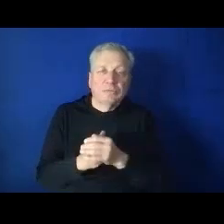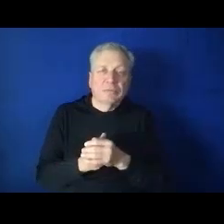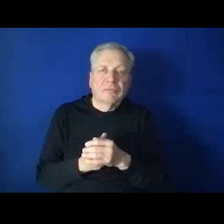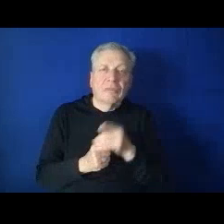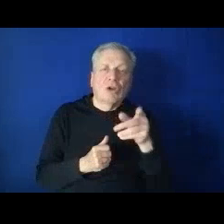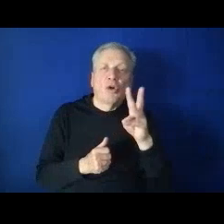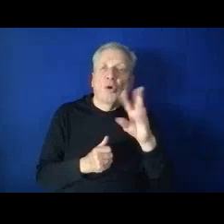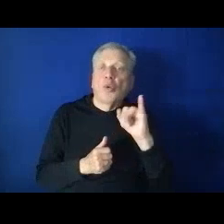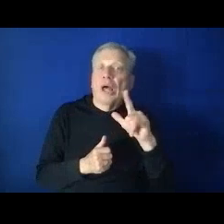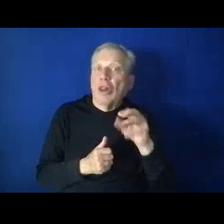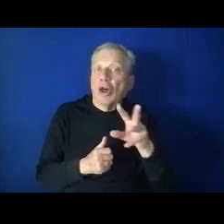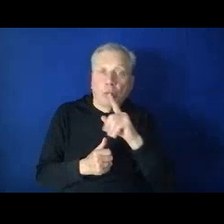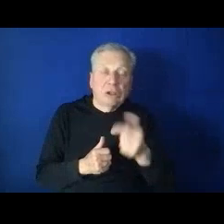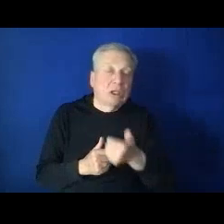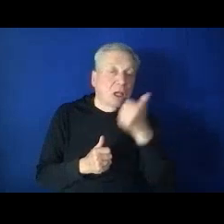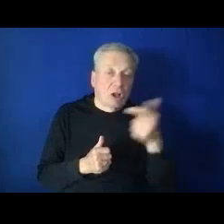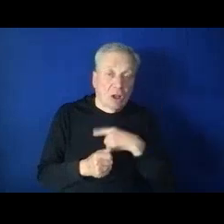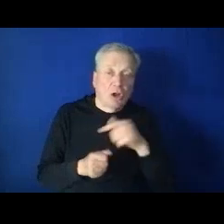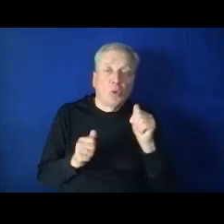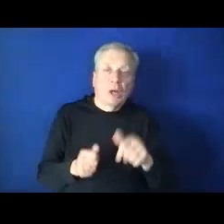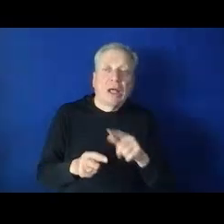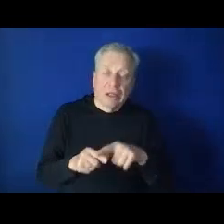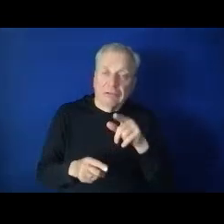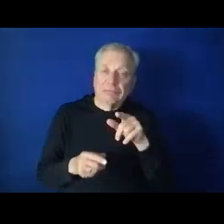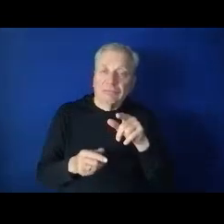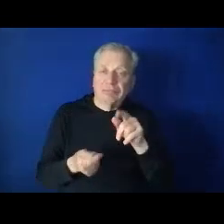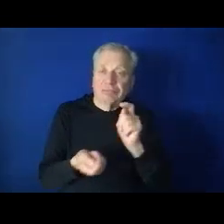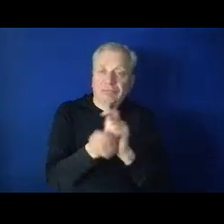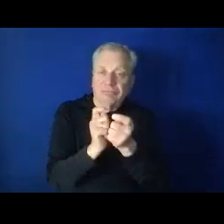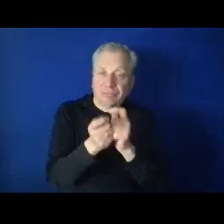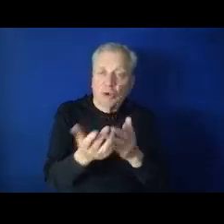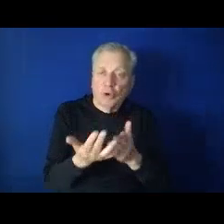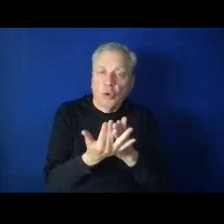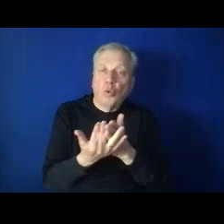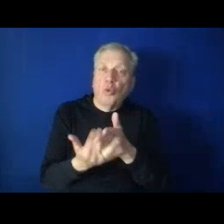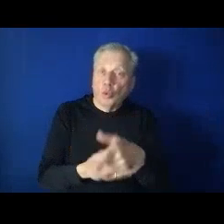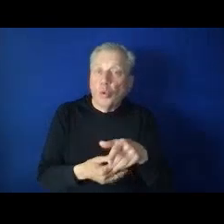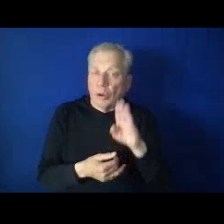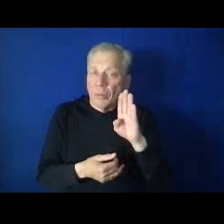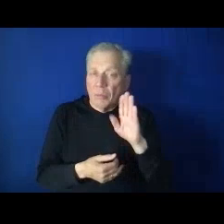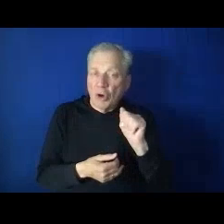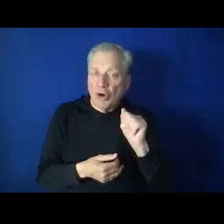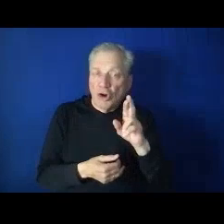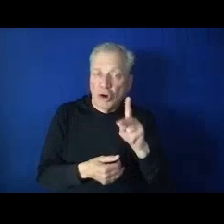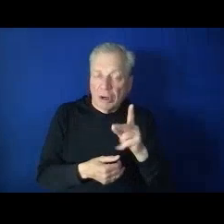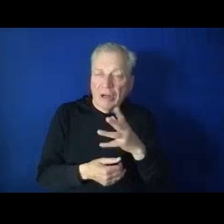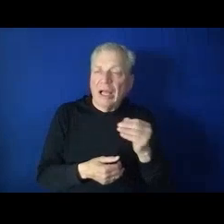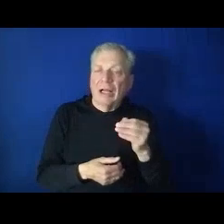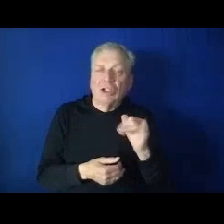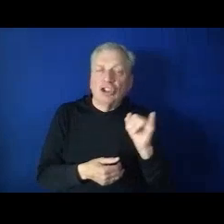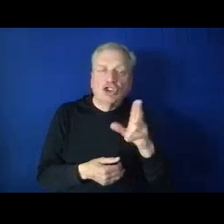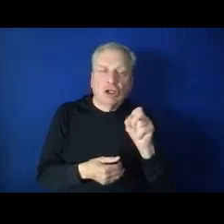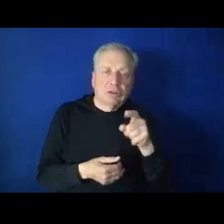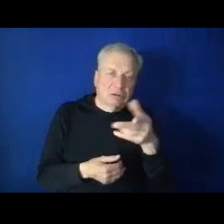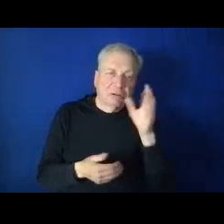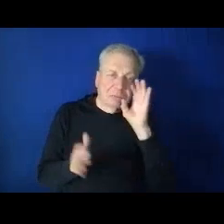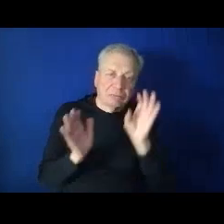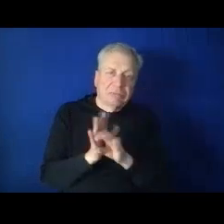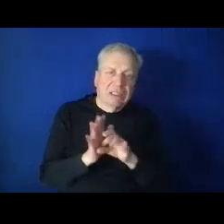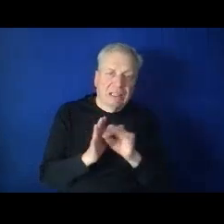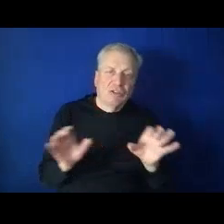Willows are another one that are able to photosynthesize through their bark. And just a picture of them